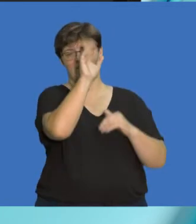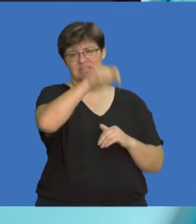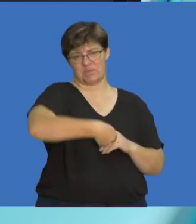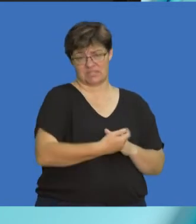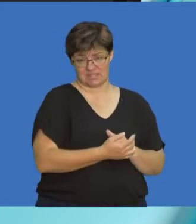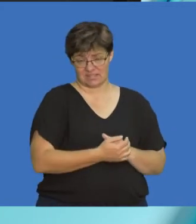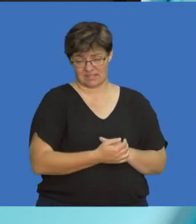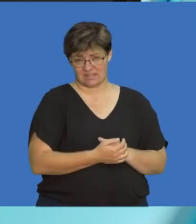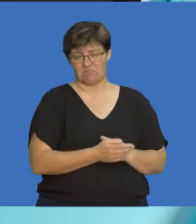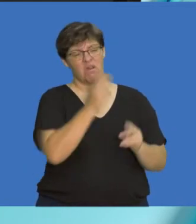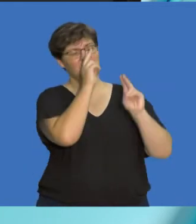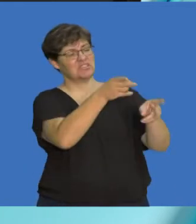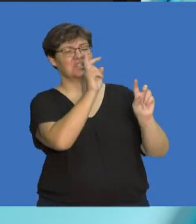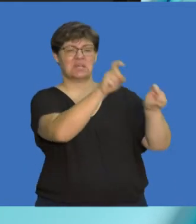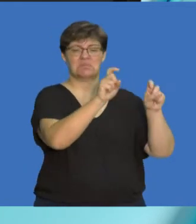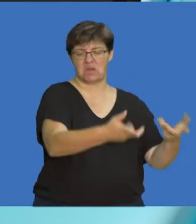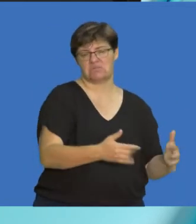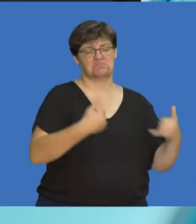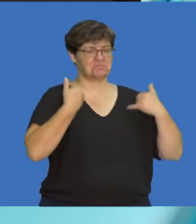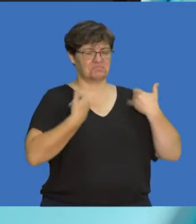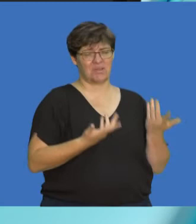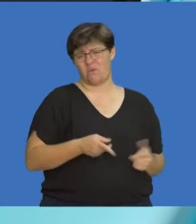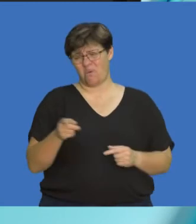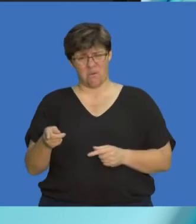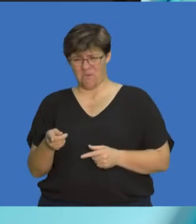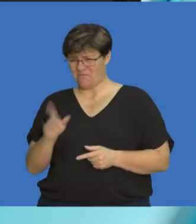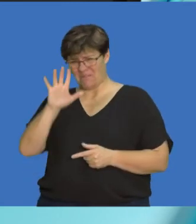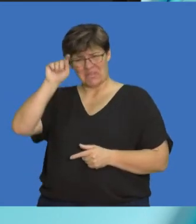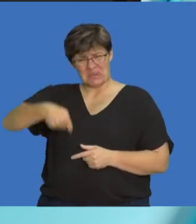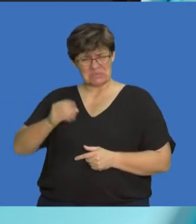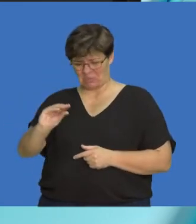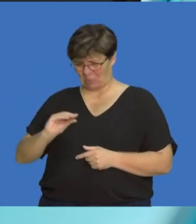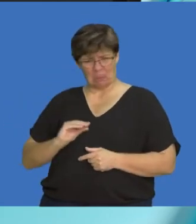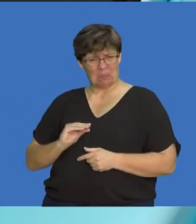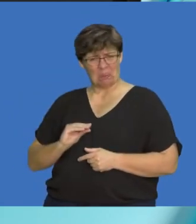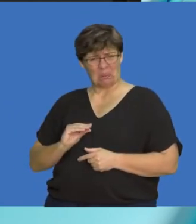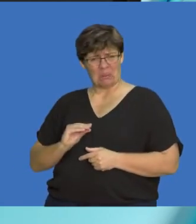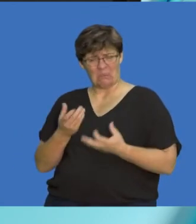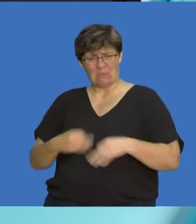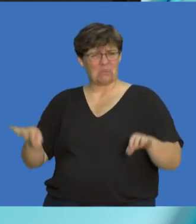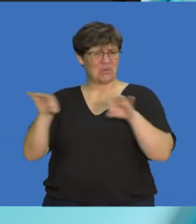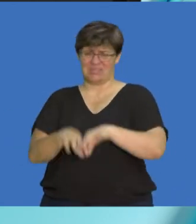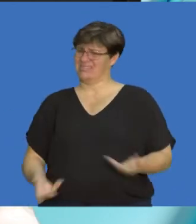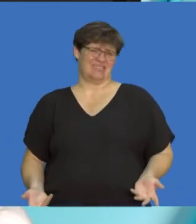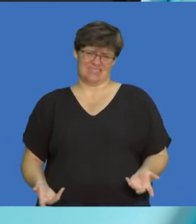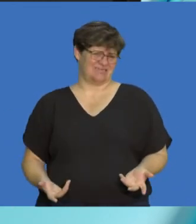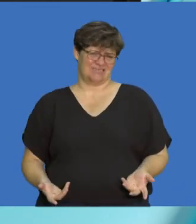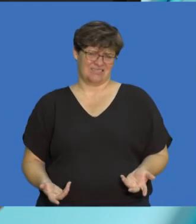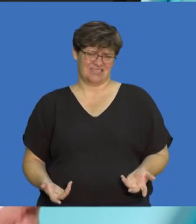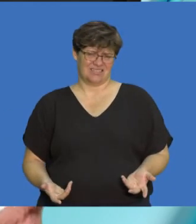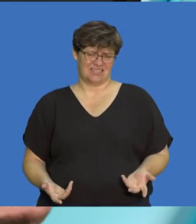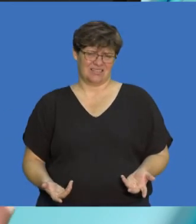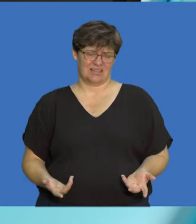he would visit Cape Town, or maybe it's not worth it to putting all this effort in only making 5,000 Rand. It's